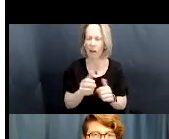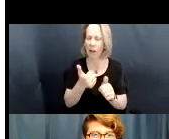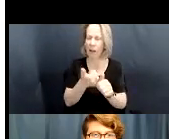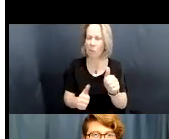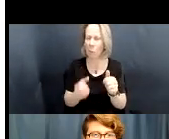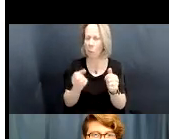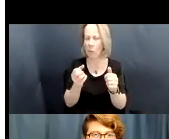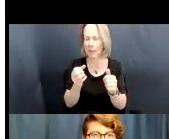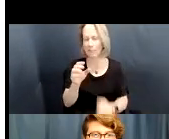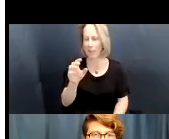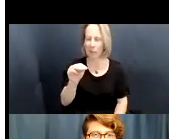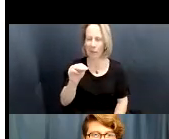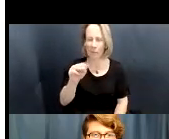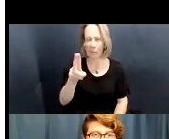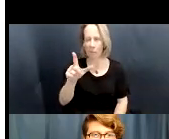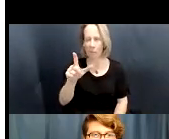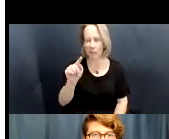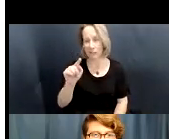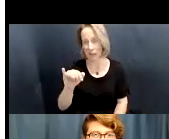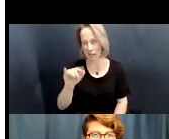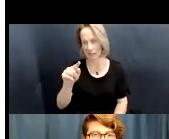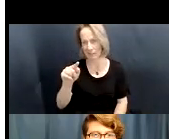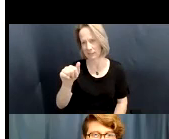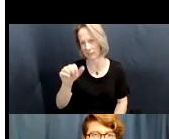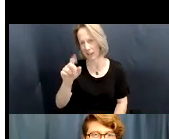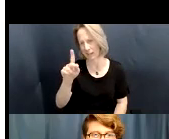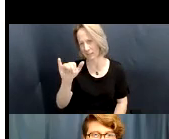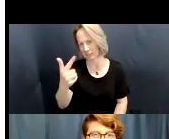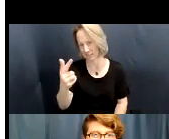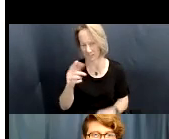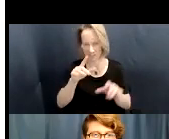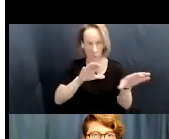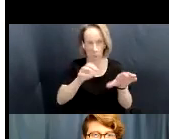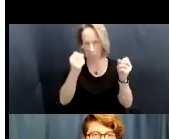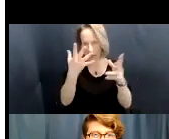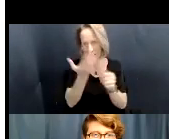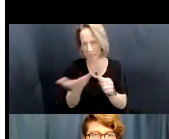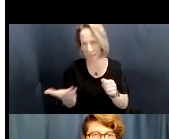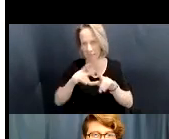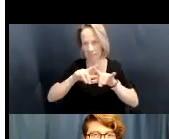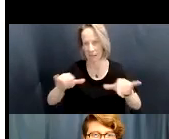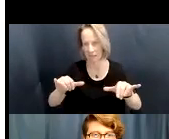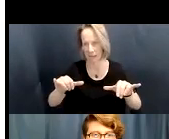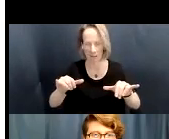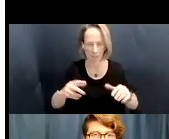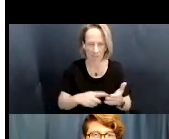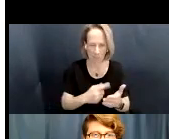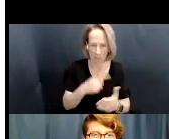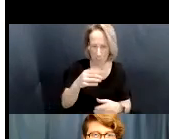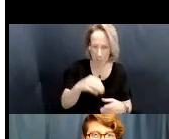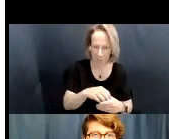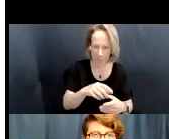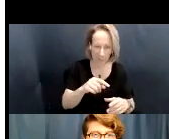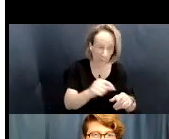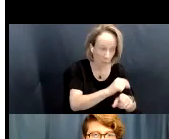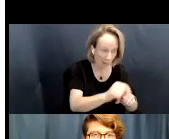this is a really big one that I struggle with. I think it's really easy. Perhaps some of us, even in trainings or